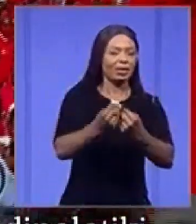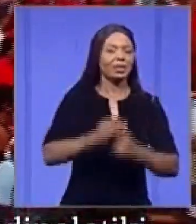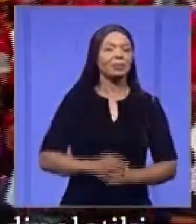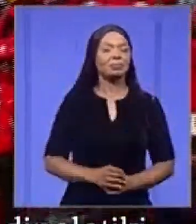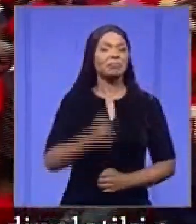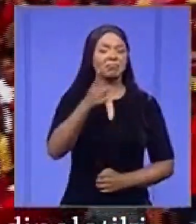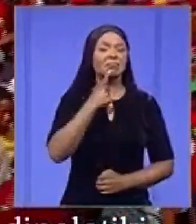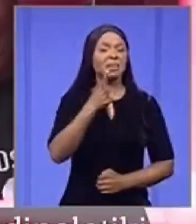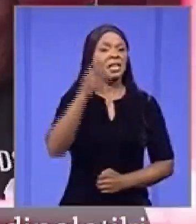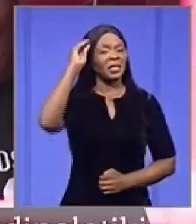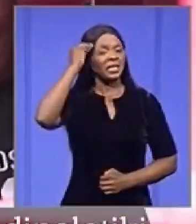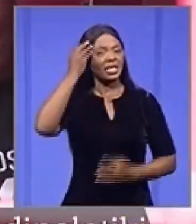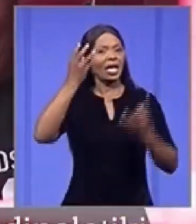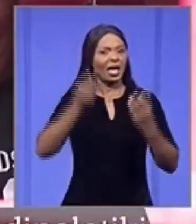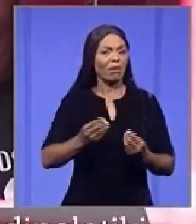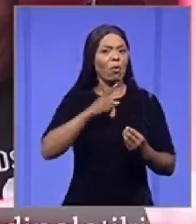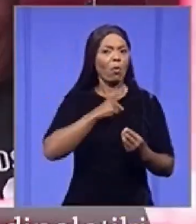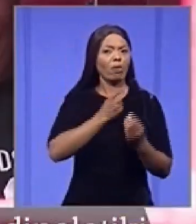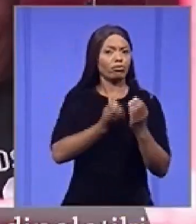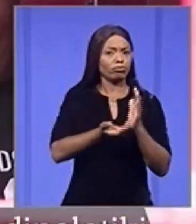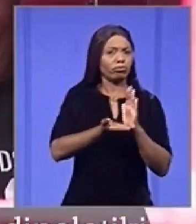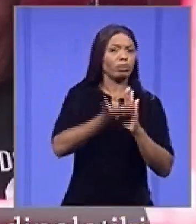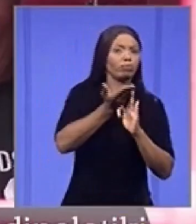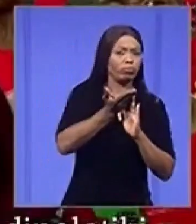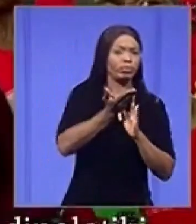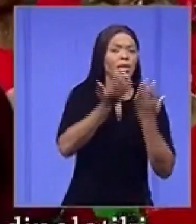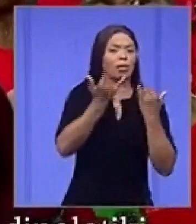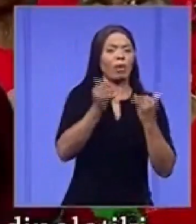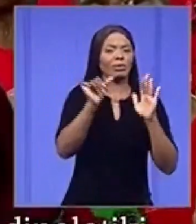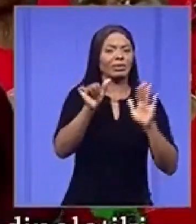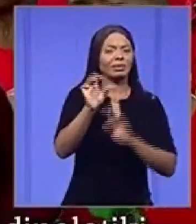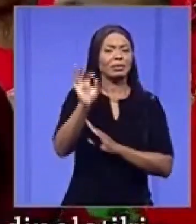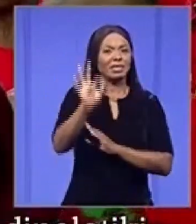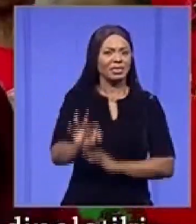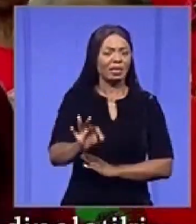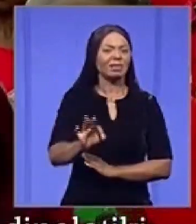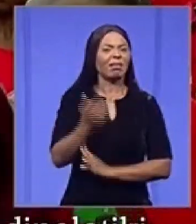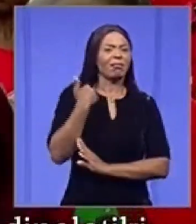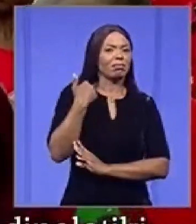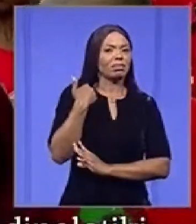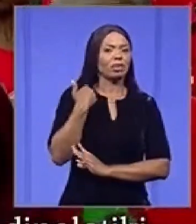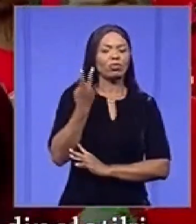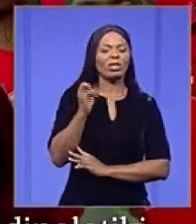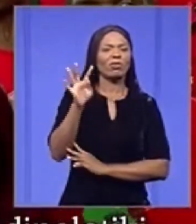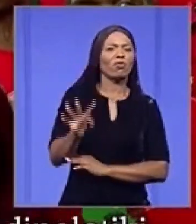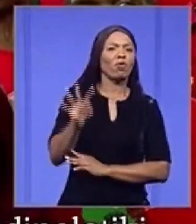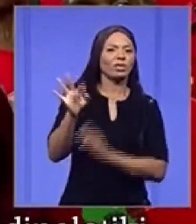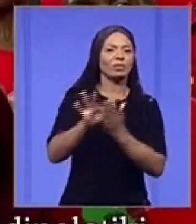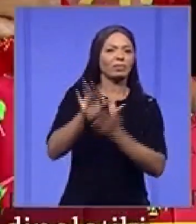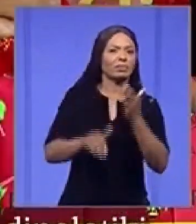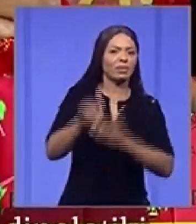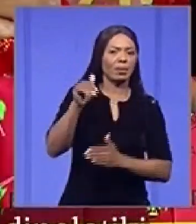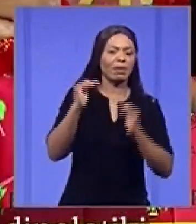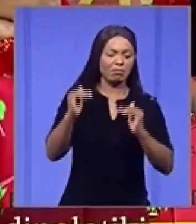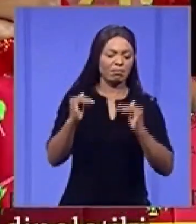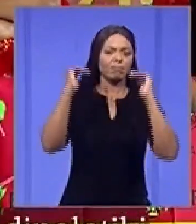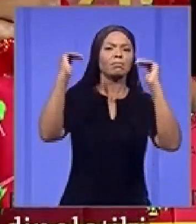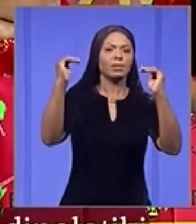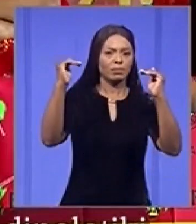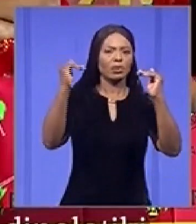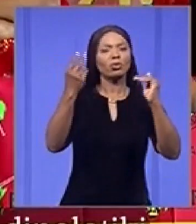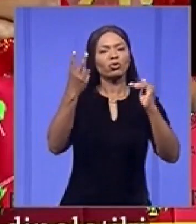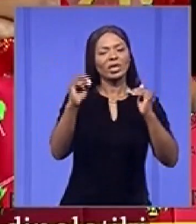leno le godile go tswa go diperesente di feta di le 6 mo ditlhophong tsa 2014 go ya go tse di fetang 10 ka